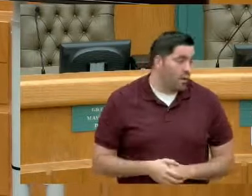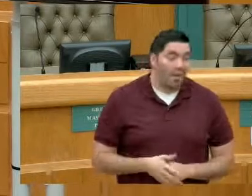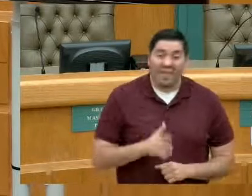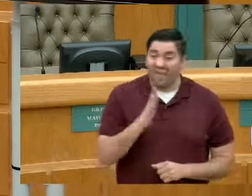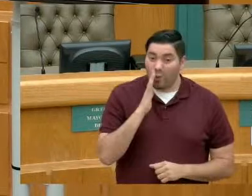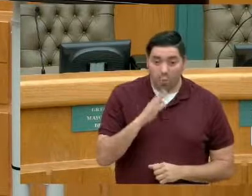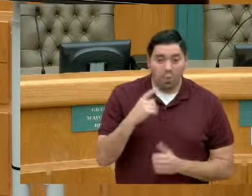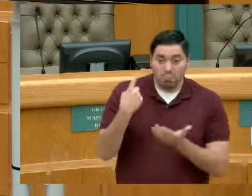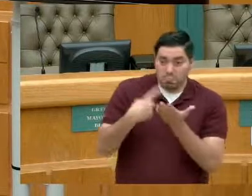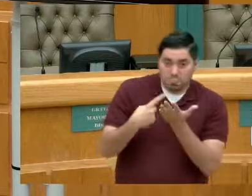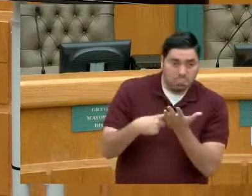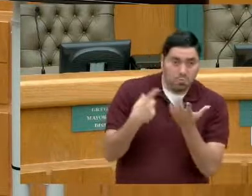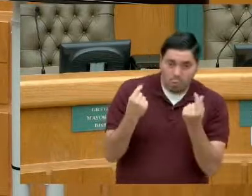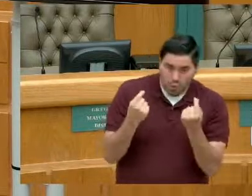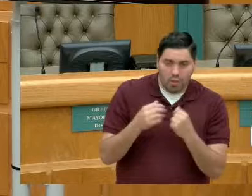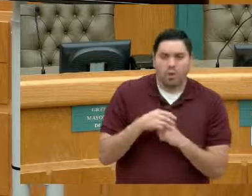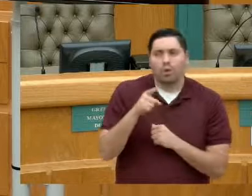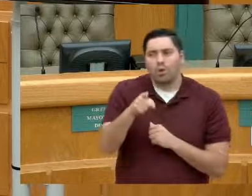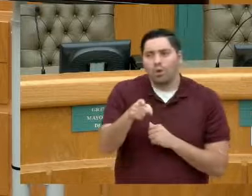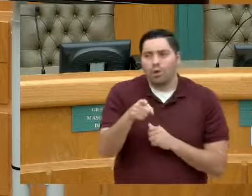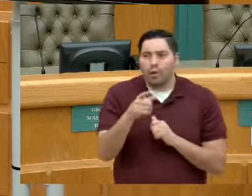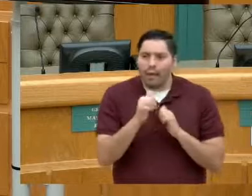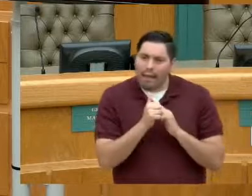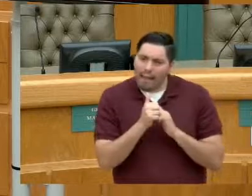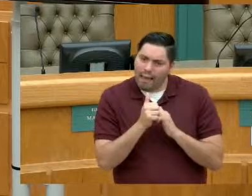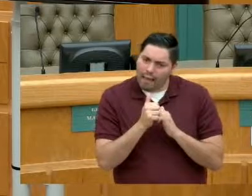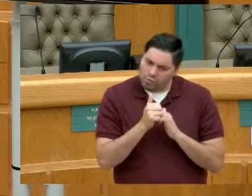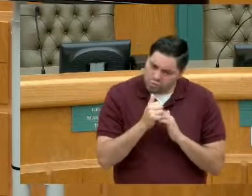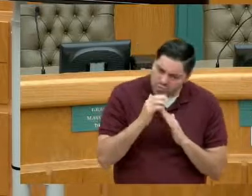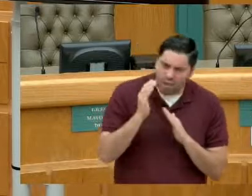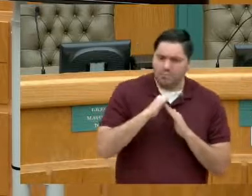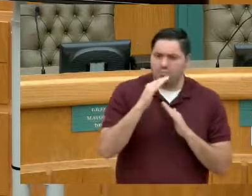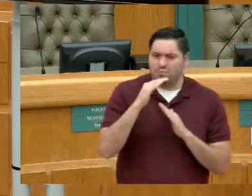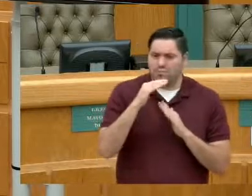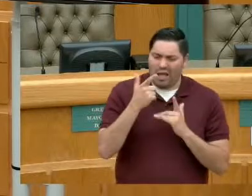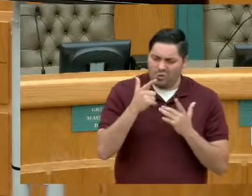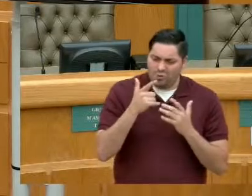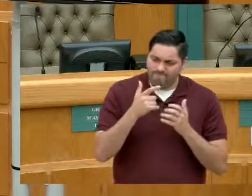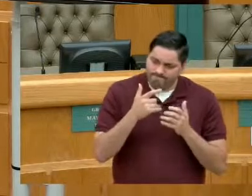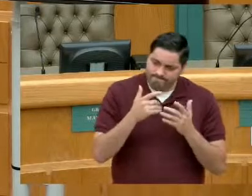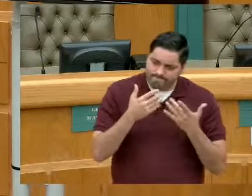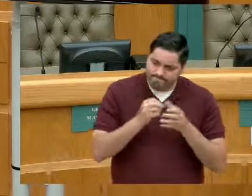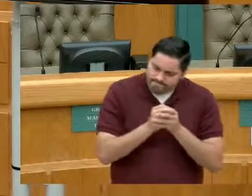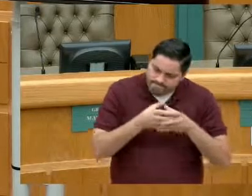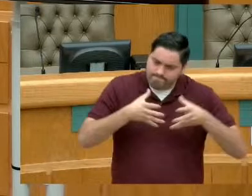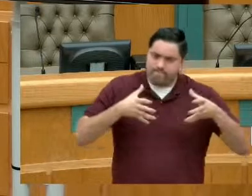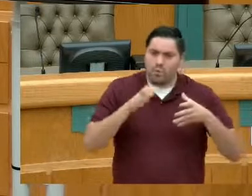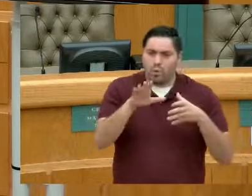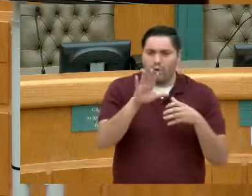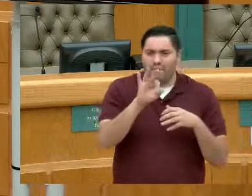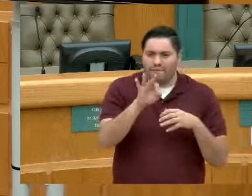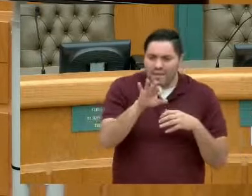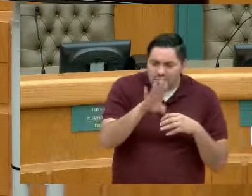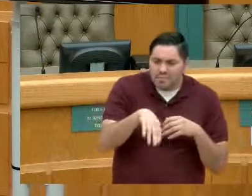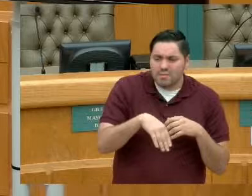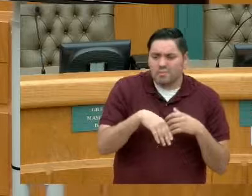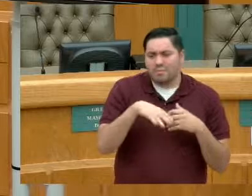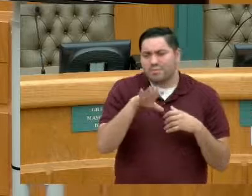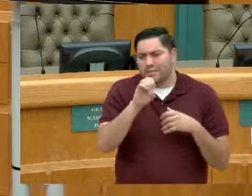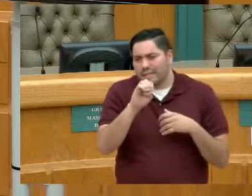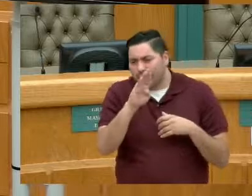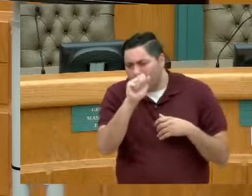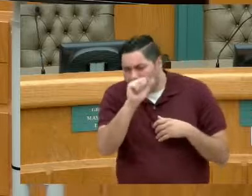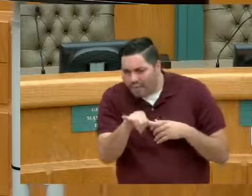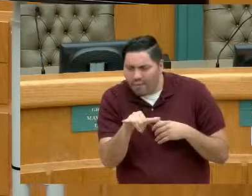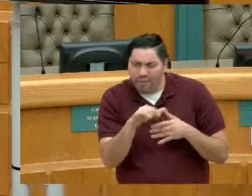highlight. You're going to learn how to optimize platforms like Facebook and eBay to enhance your online presence and